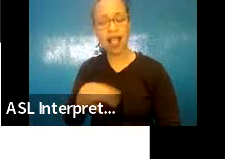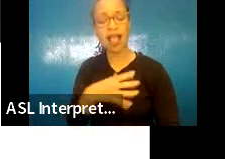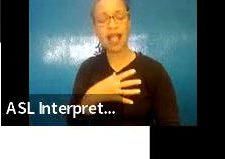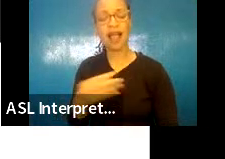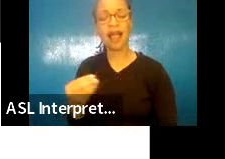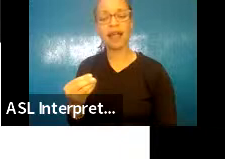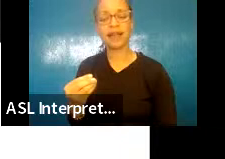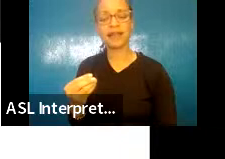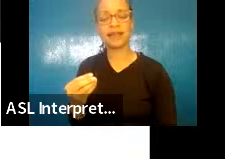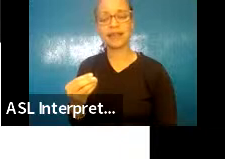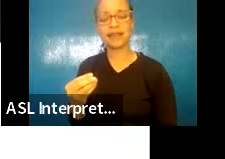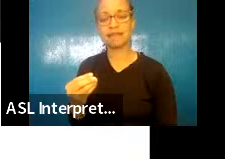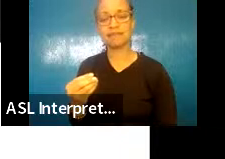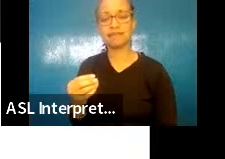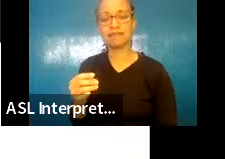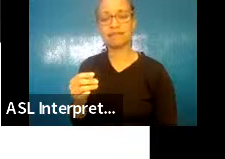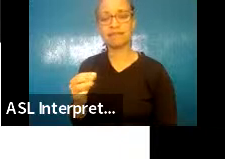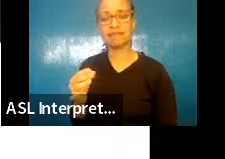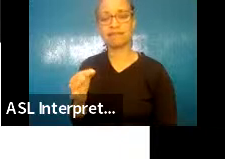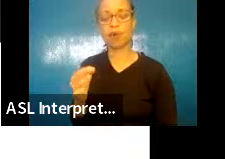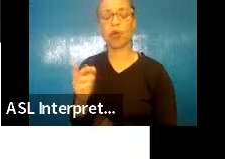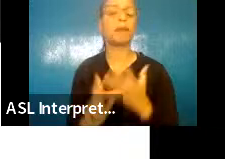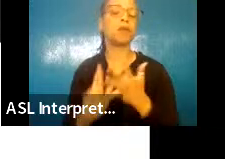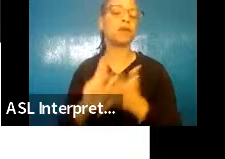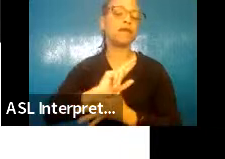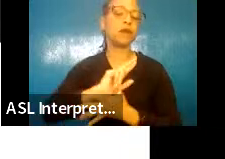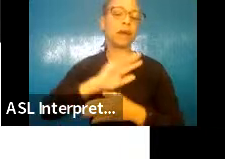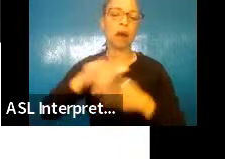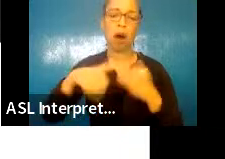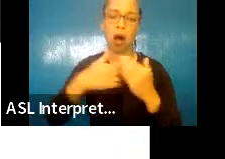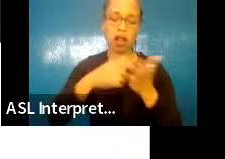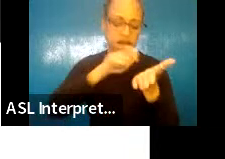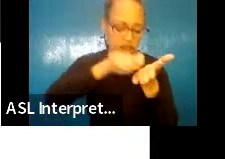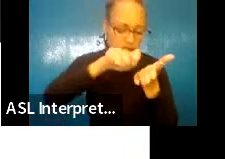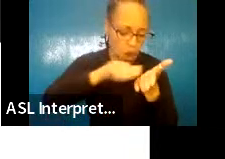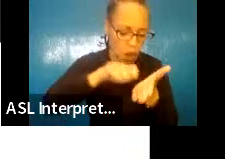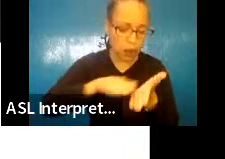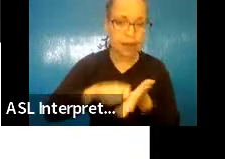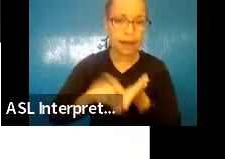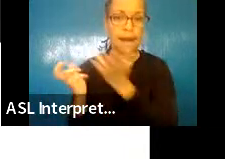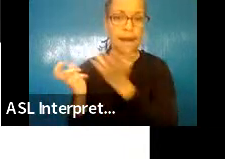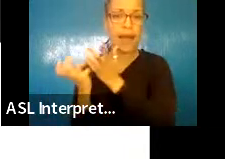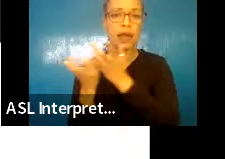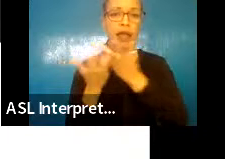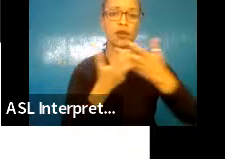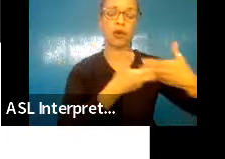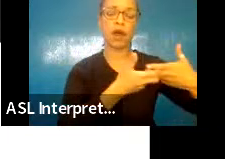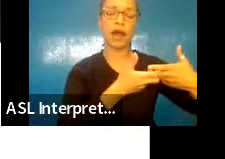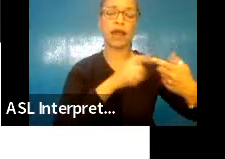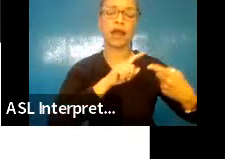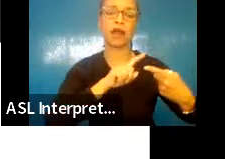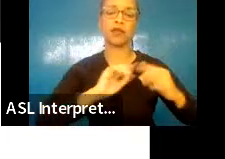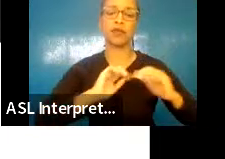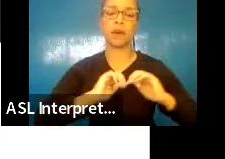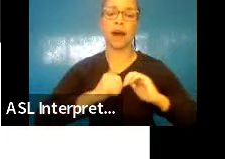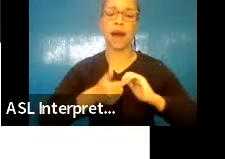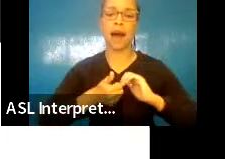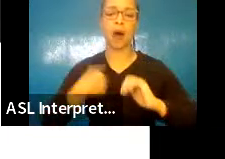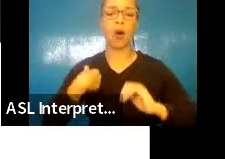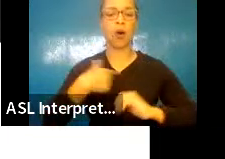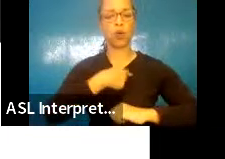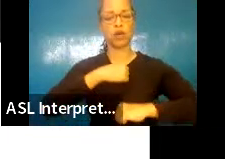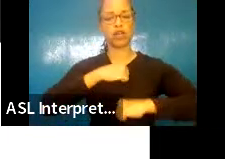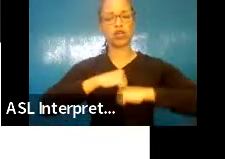be reviewing all of the notes and integrating that into how we structure